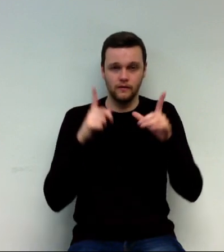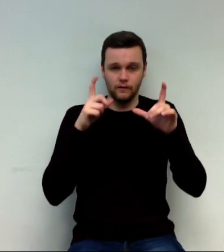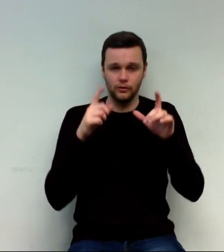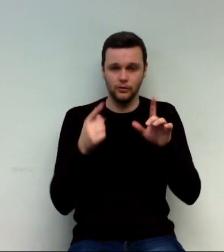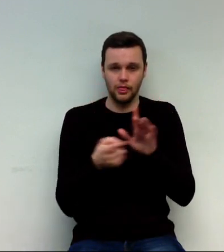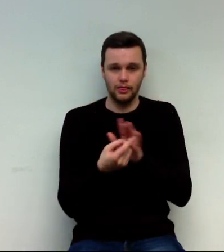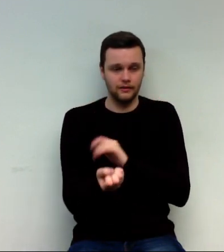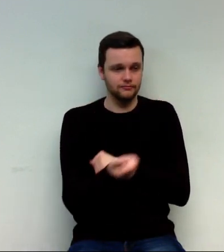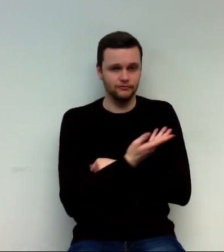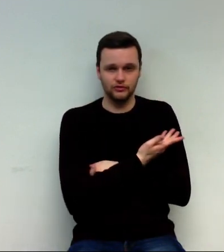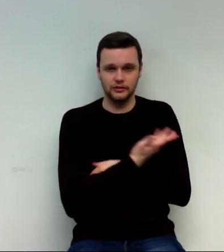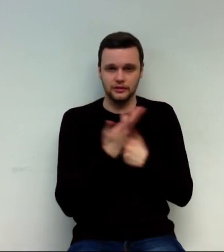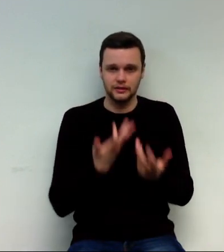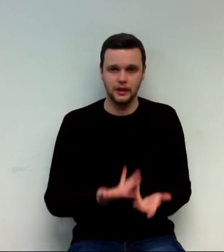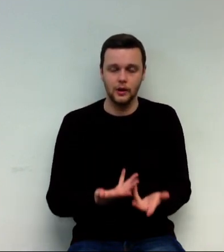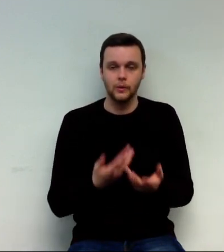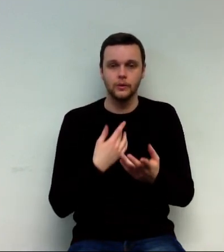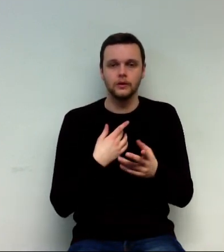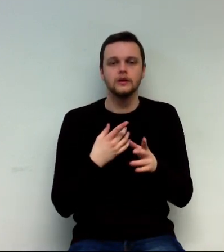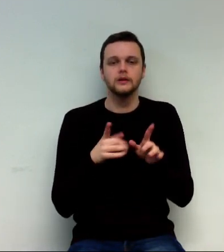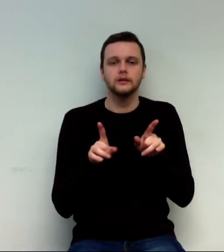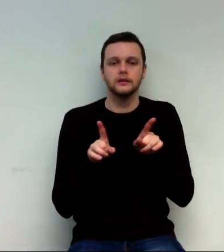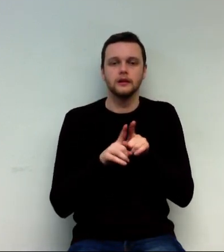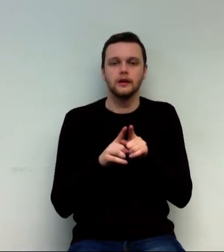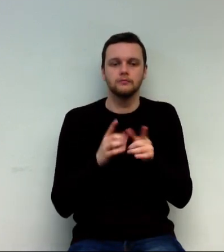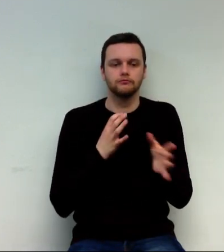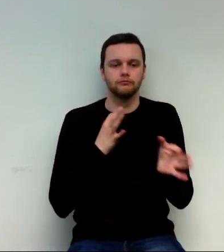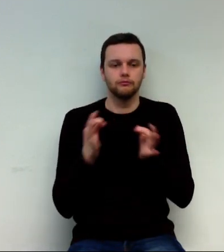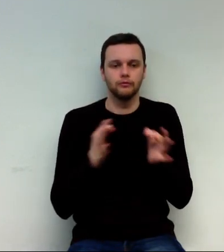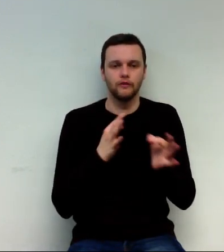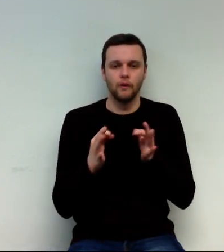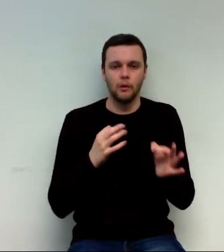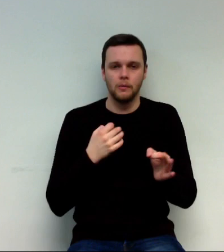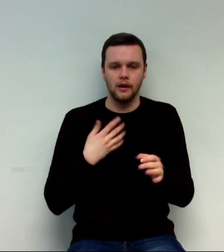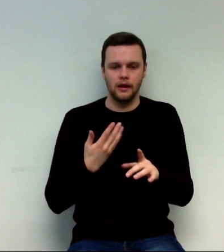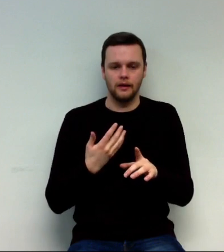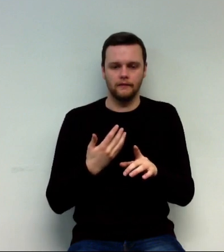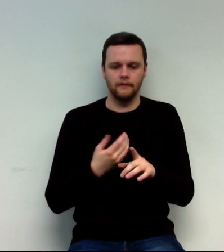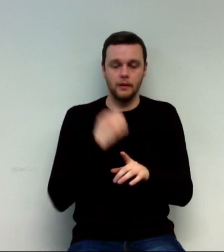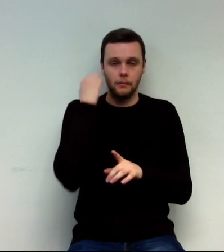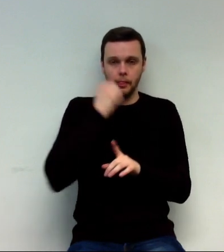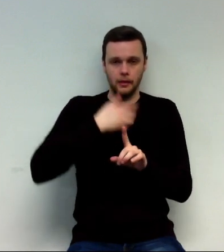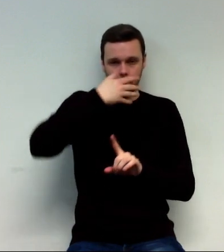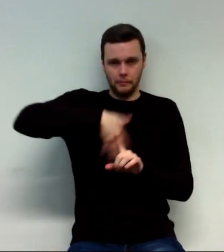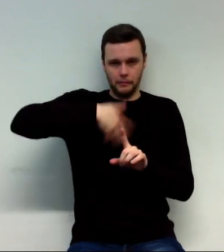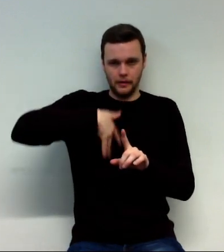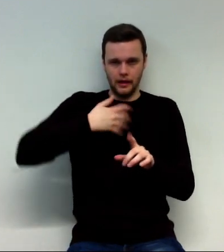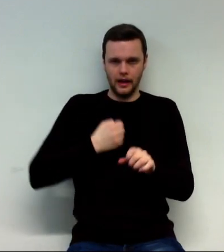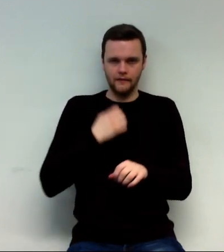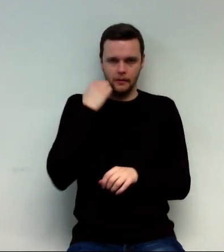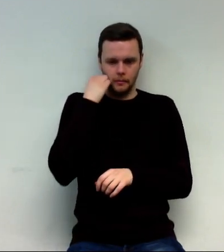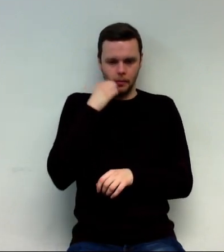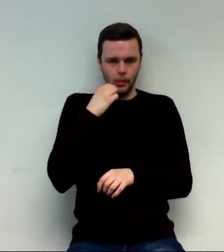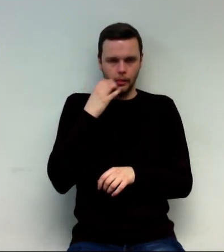what we've got on screen, you'd say a performer against a black background wearing a blue denim-style shirt holds up a homemade piece